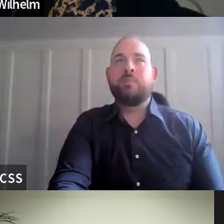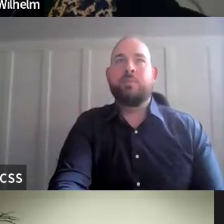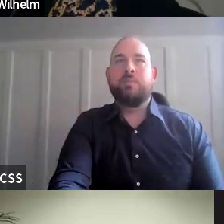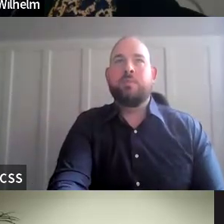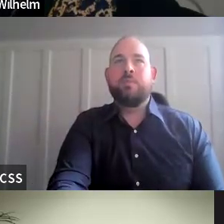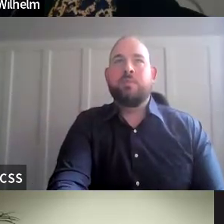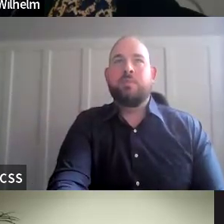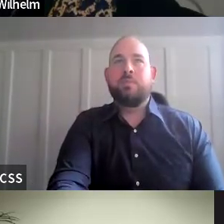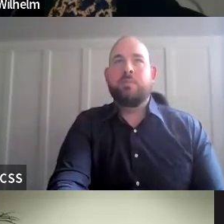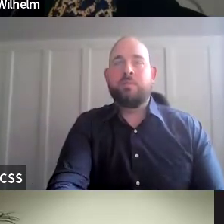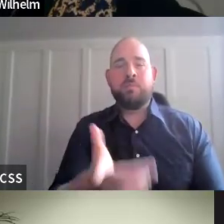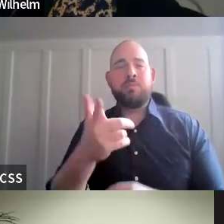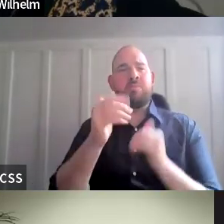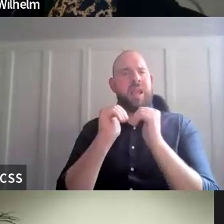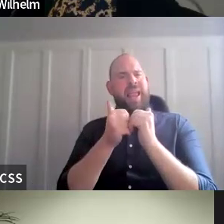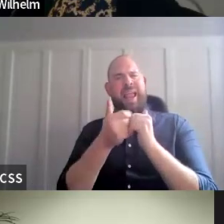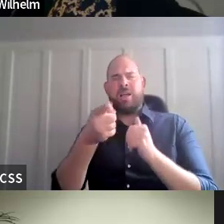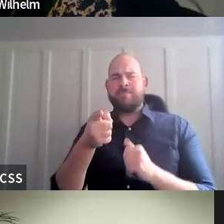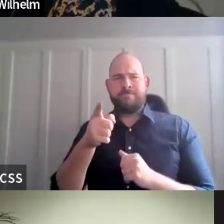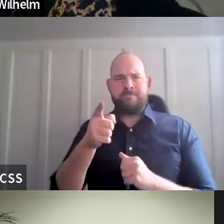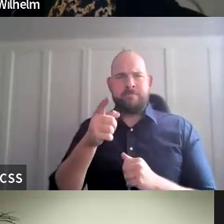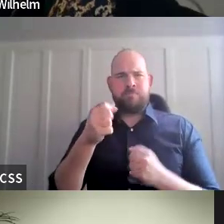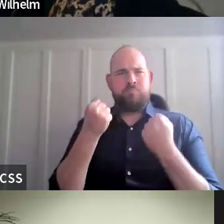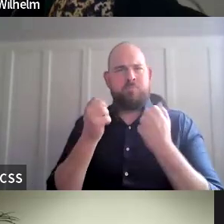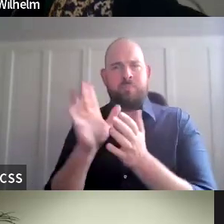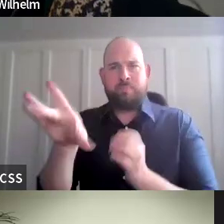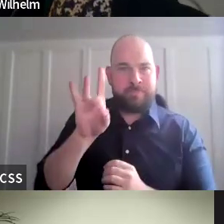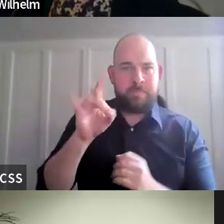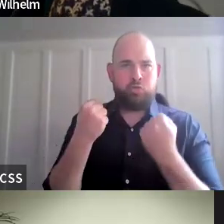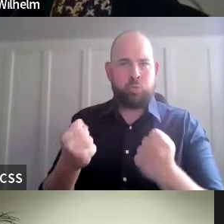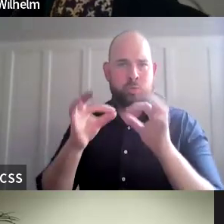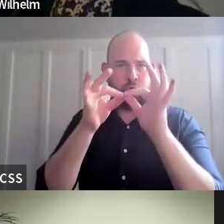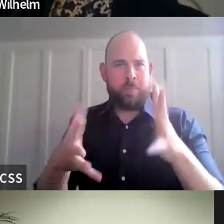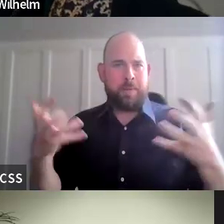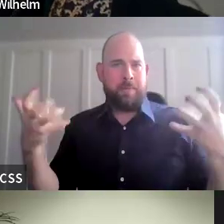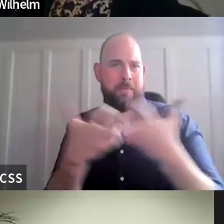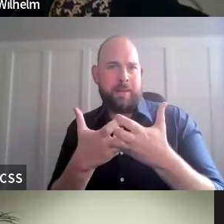lead to it not being a good fit, not that they are a bad interpreter.